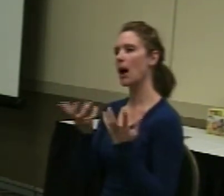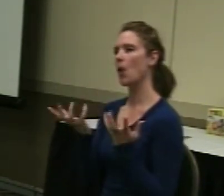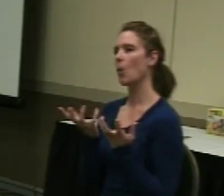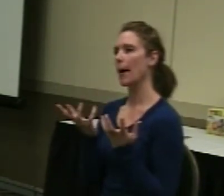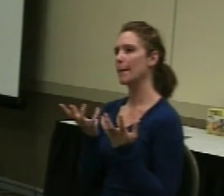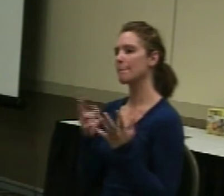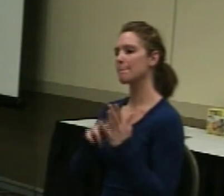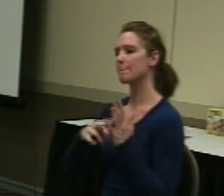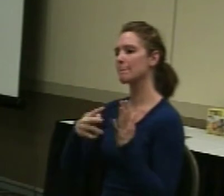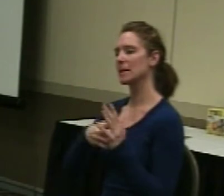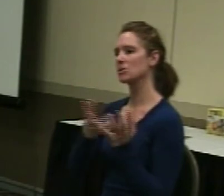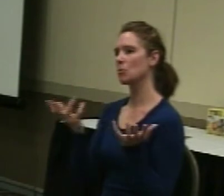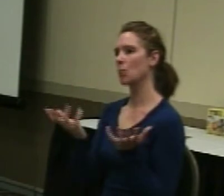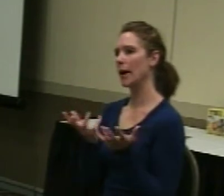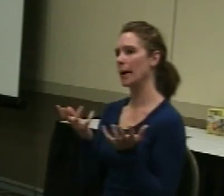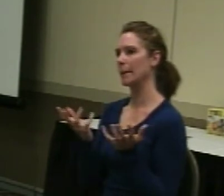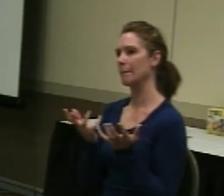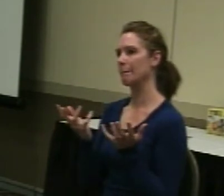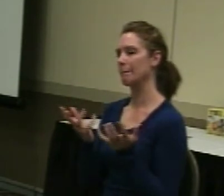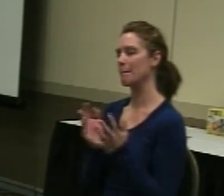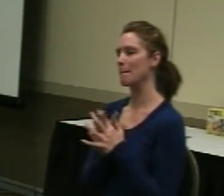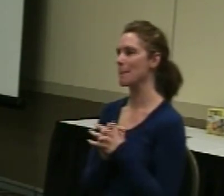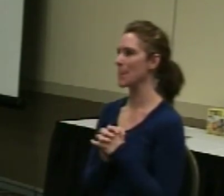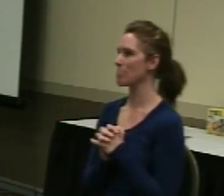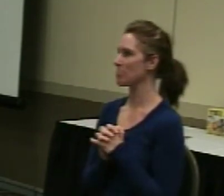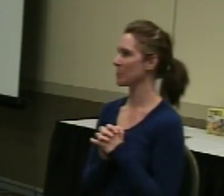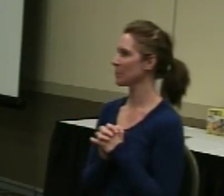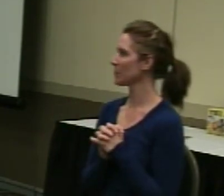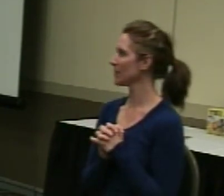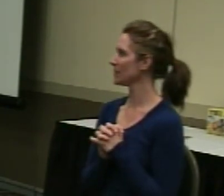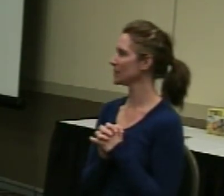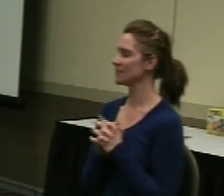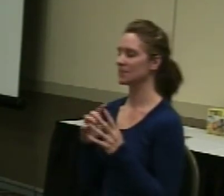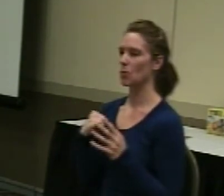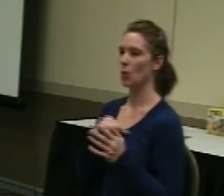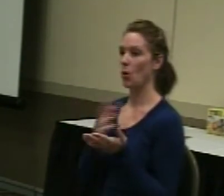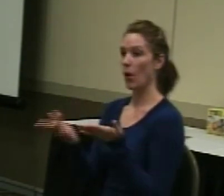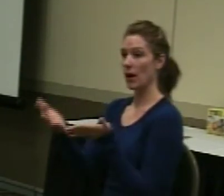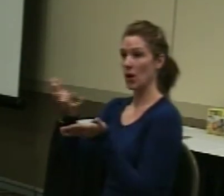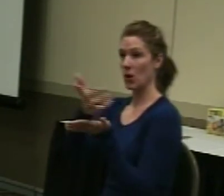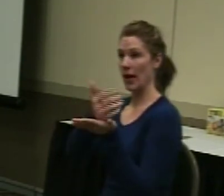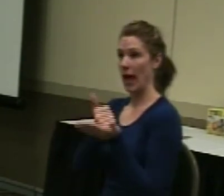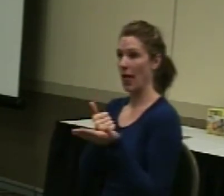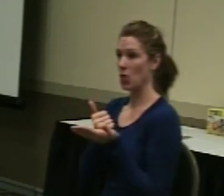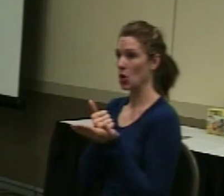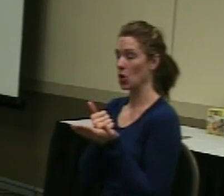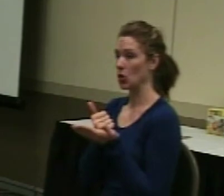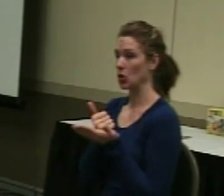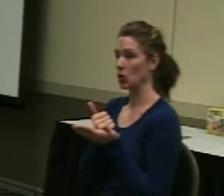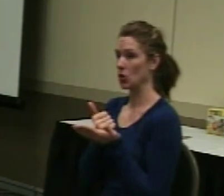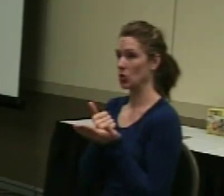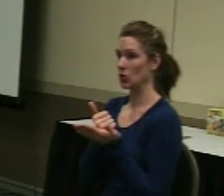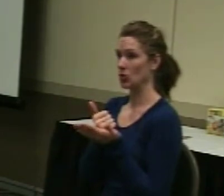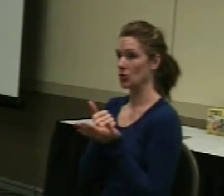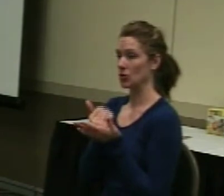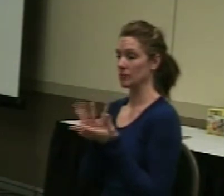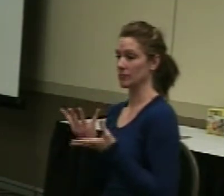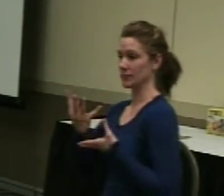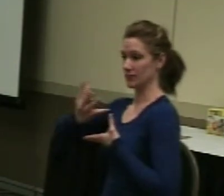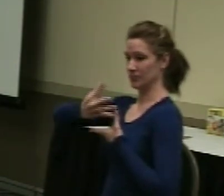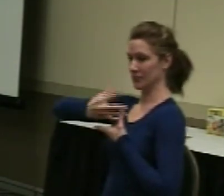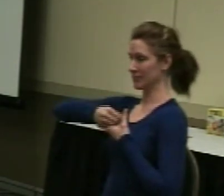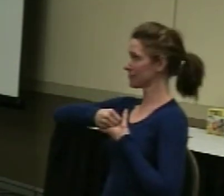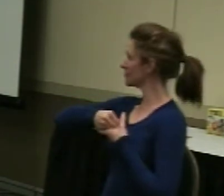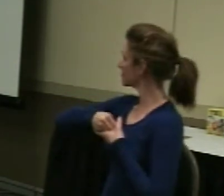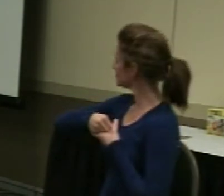What do we mean by aggregate? We are going to gather into or considered as a